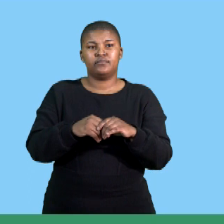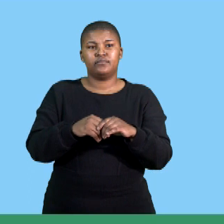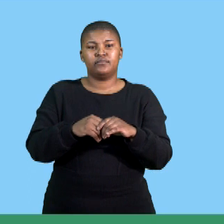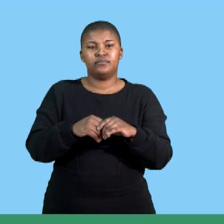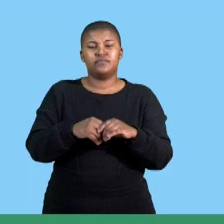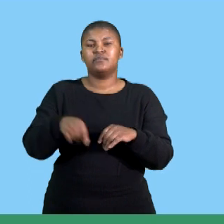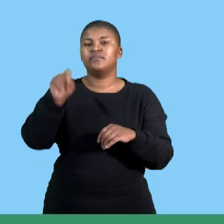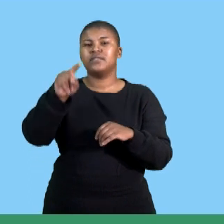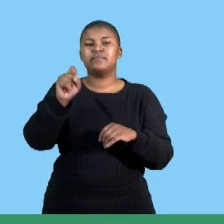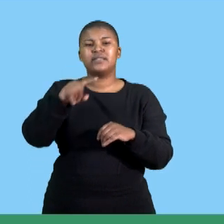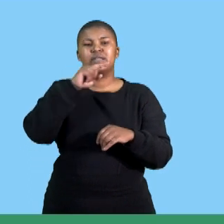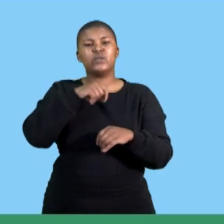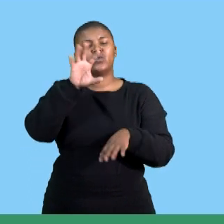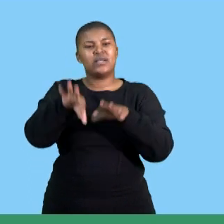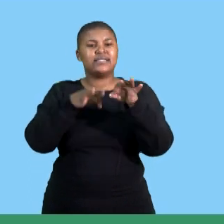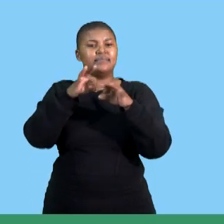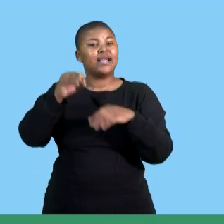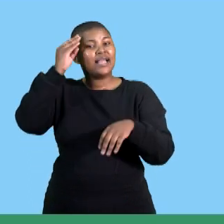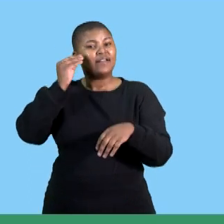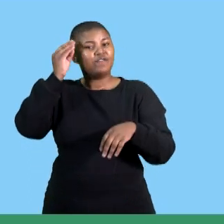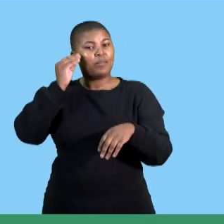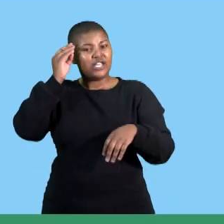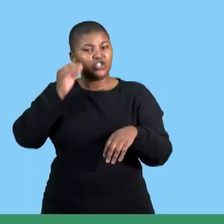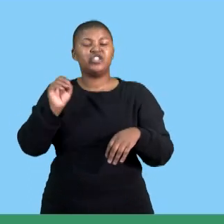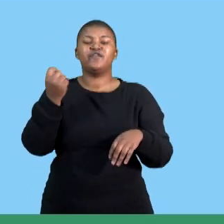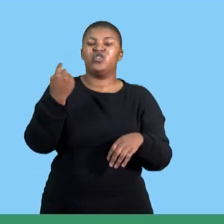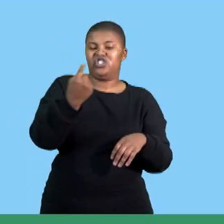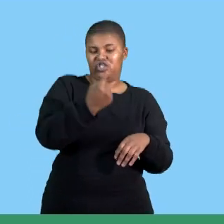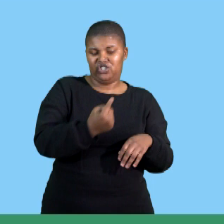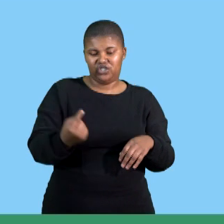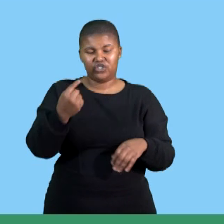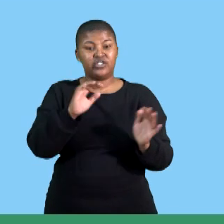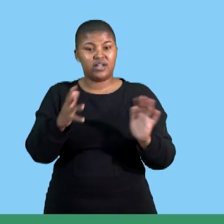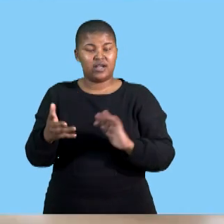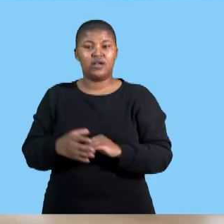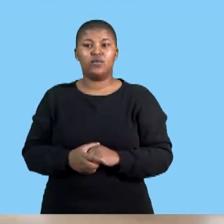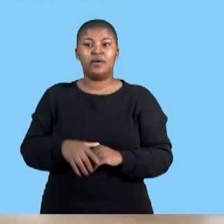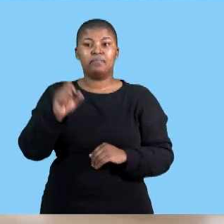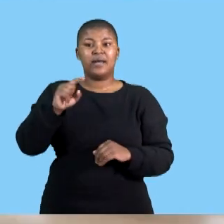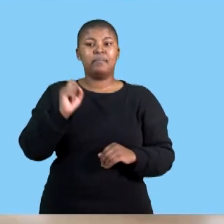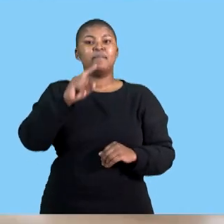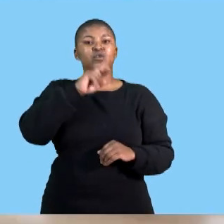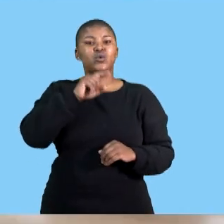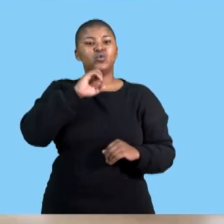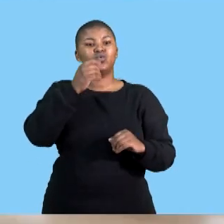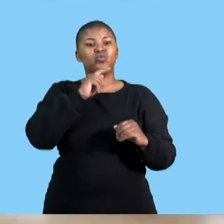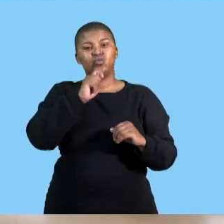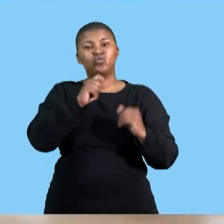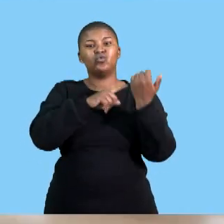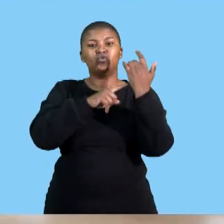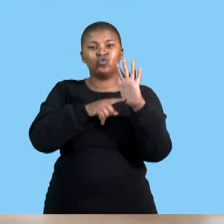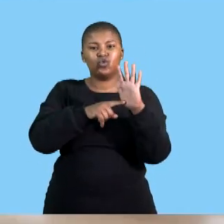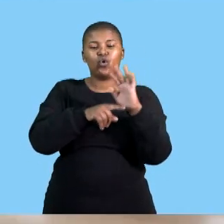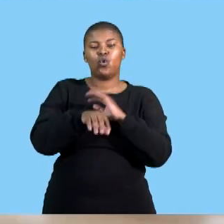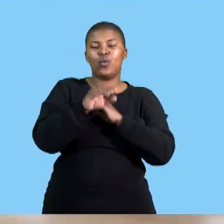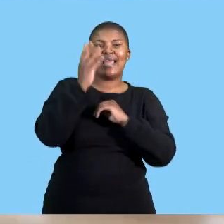to graphically illustrate sets of data in proportion to each other. So it's actually used to do what?